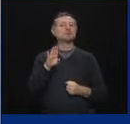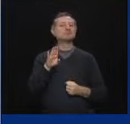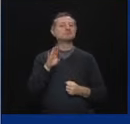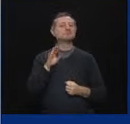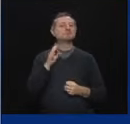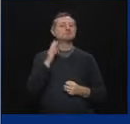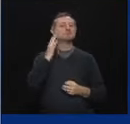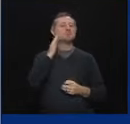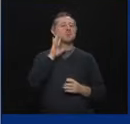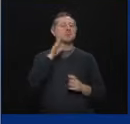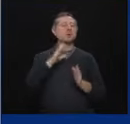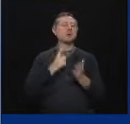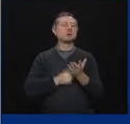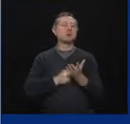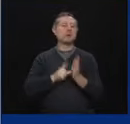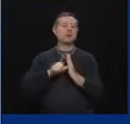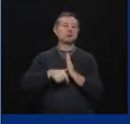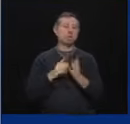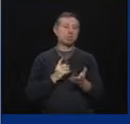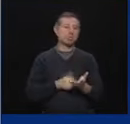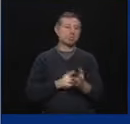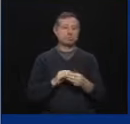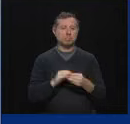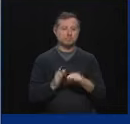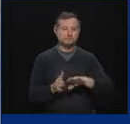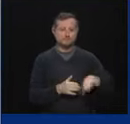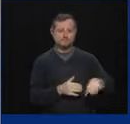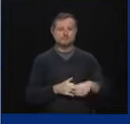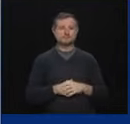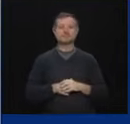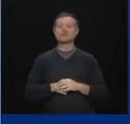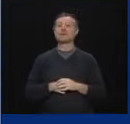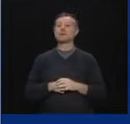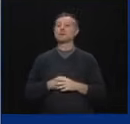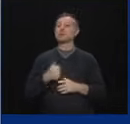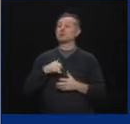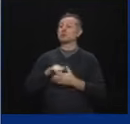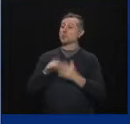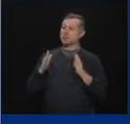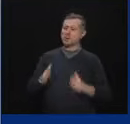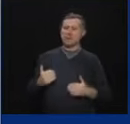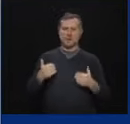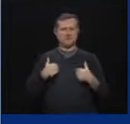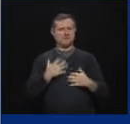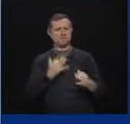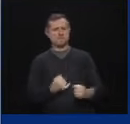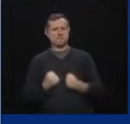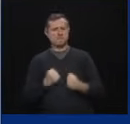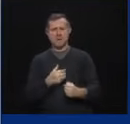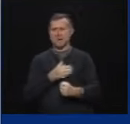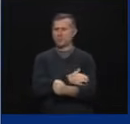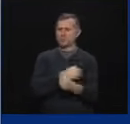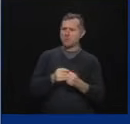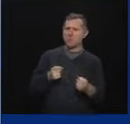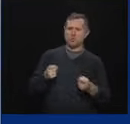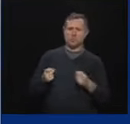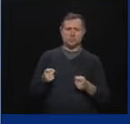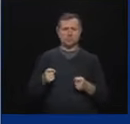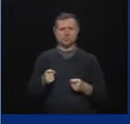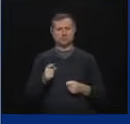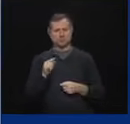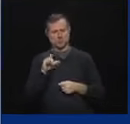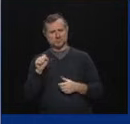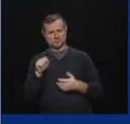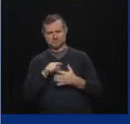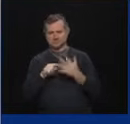smart. New Yorkers, let's just be really smart about it. We have the control, we have the power, we have the tools to make sure that that flatlines, that that